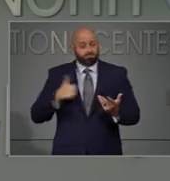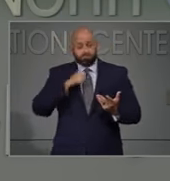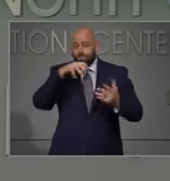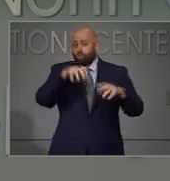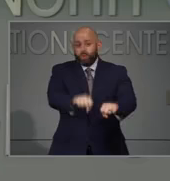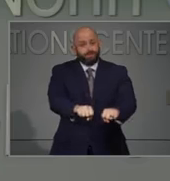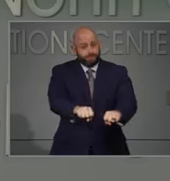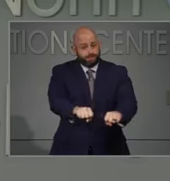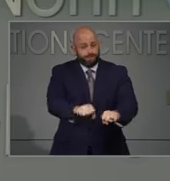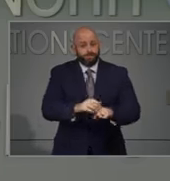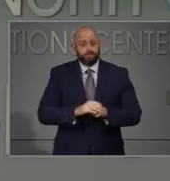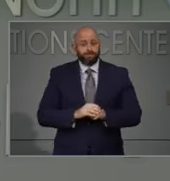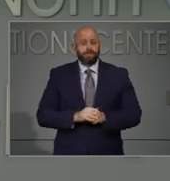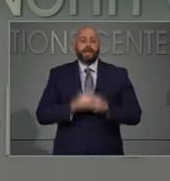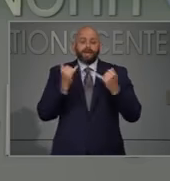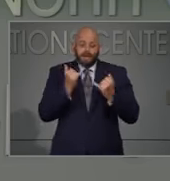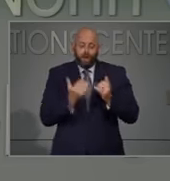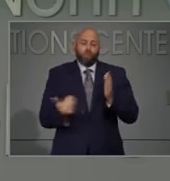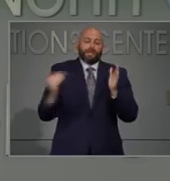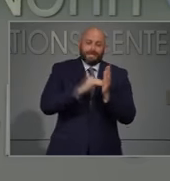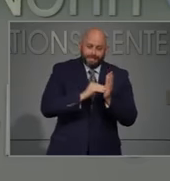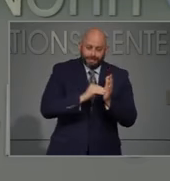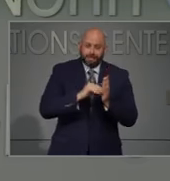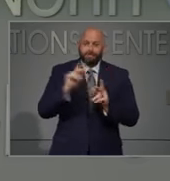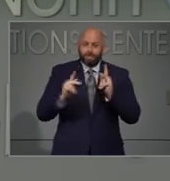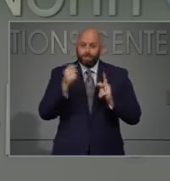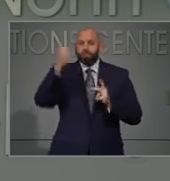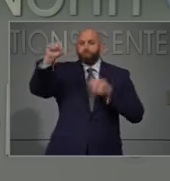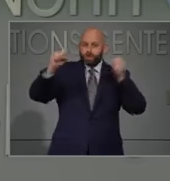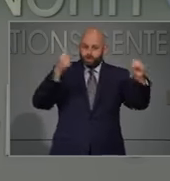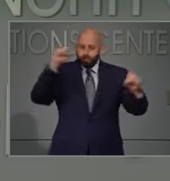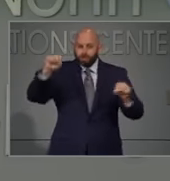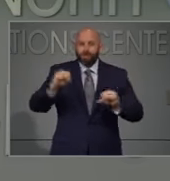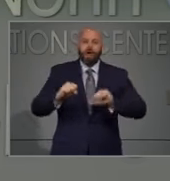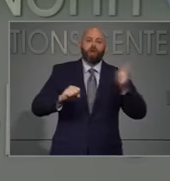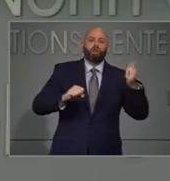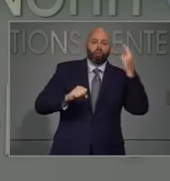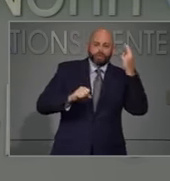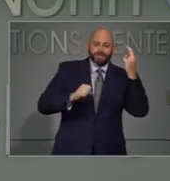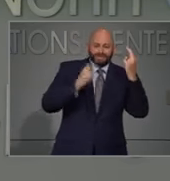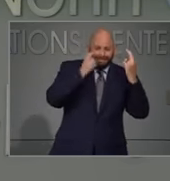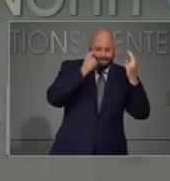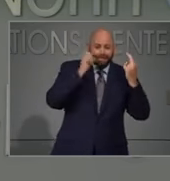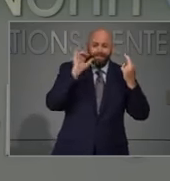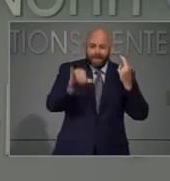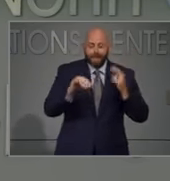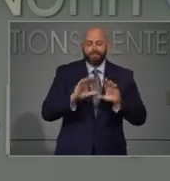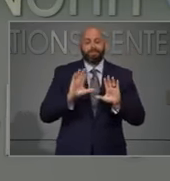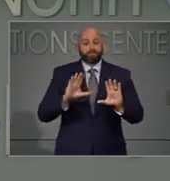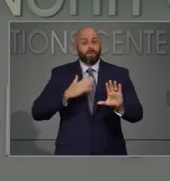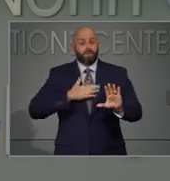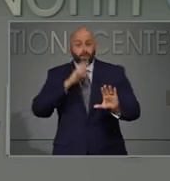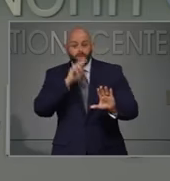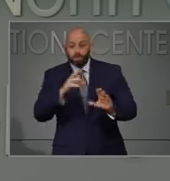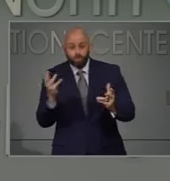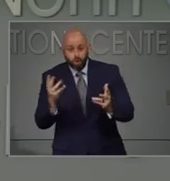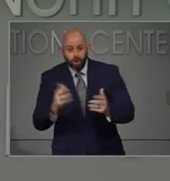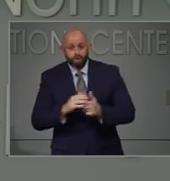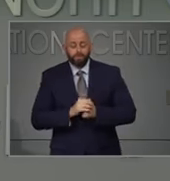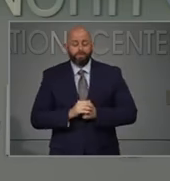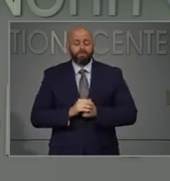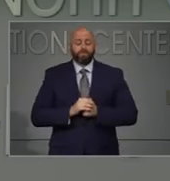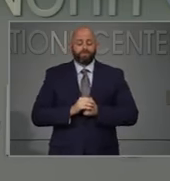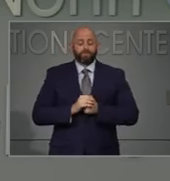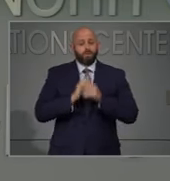that's happening now with the protests that we've been having lately. What I'd say is this, is that it's important